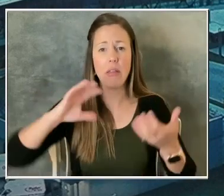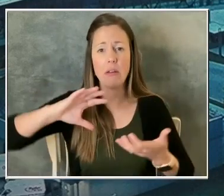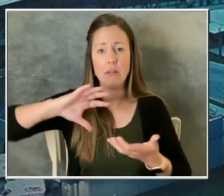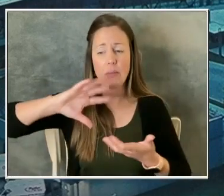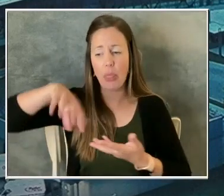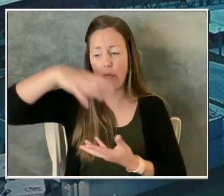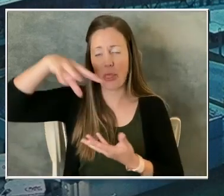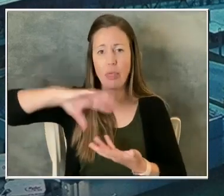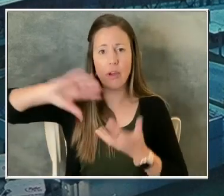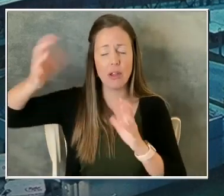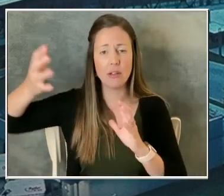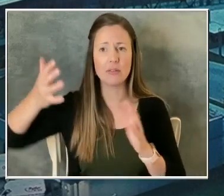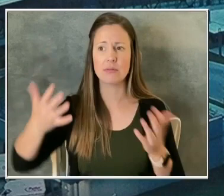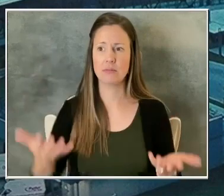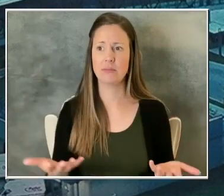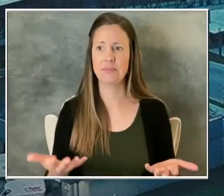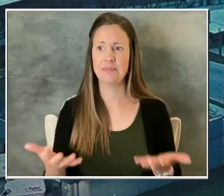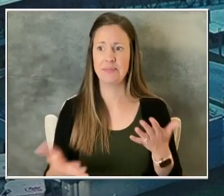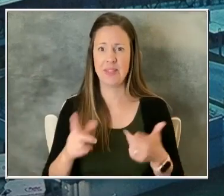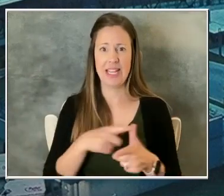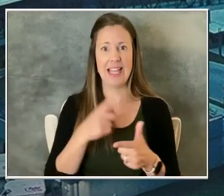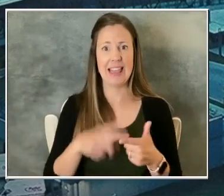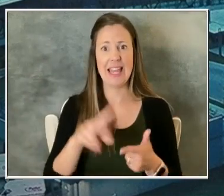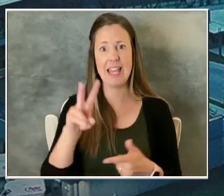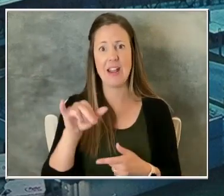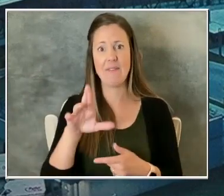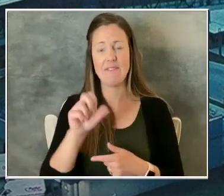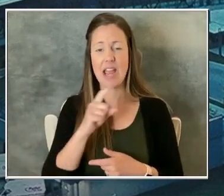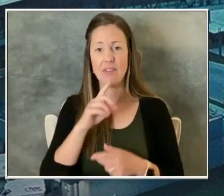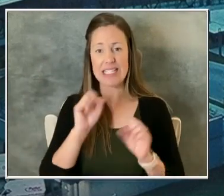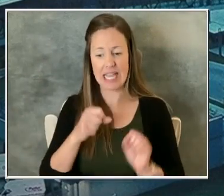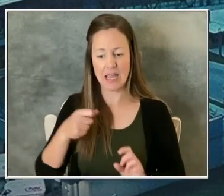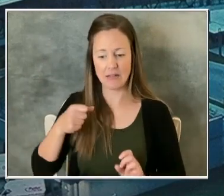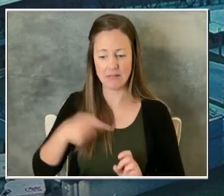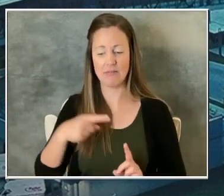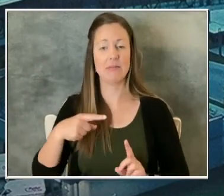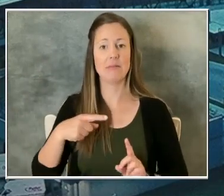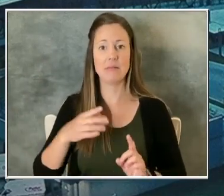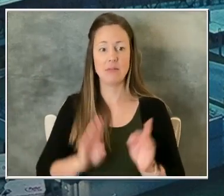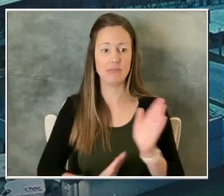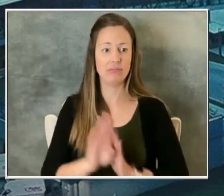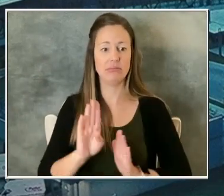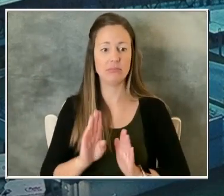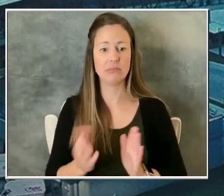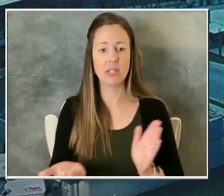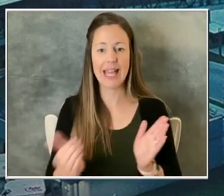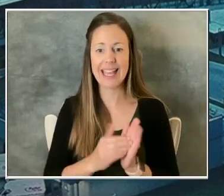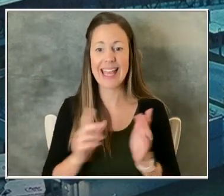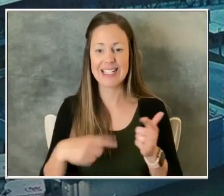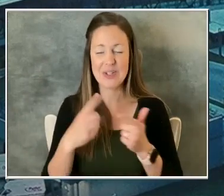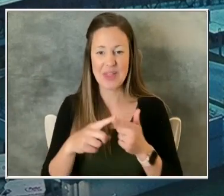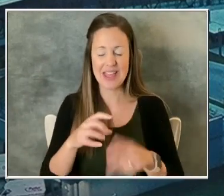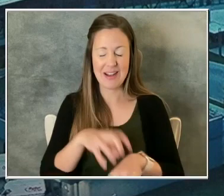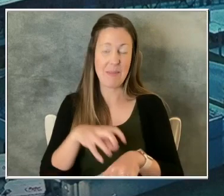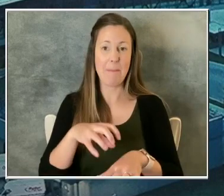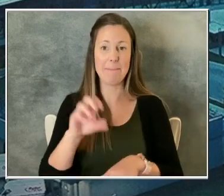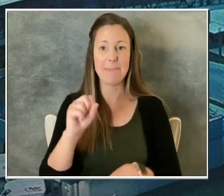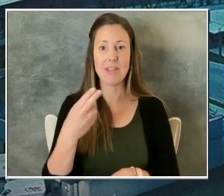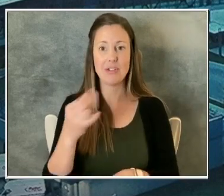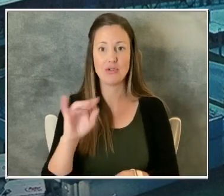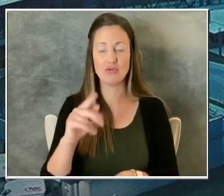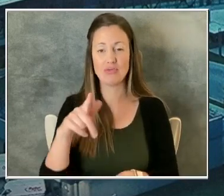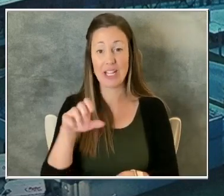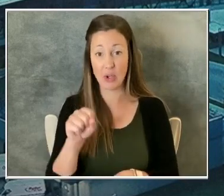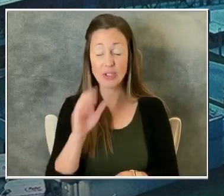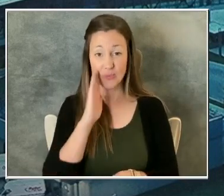those viruses can reactivate, so to speak, and it pops out with those shingles, those kind of lesions on your skin that look